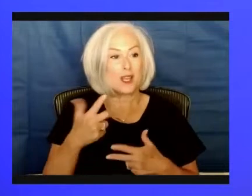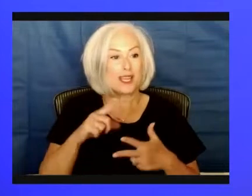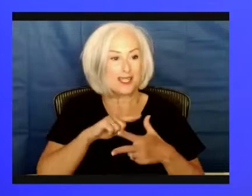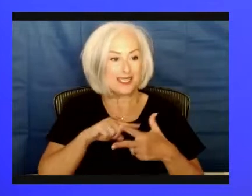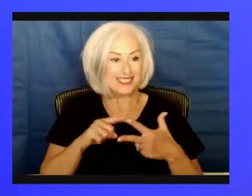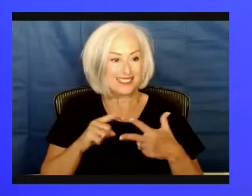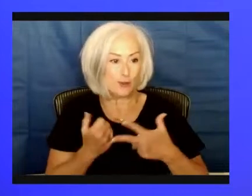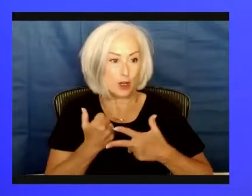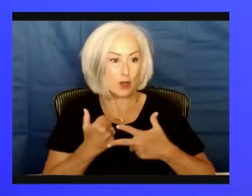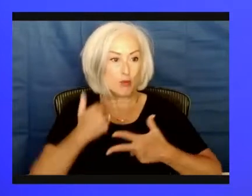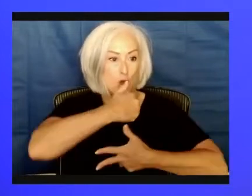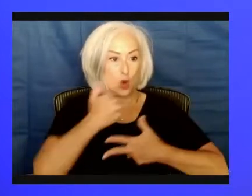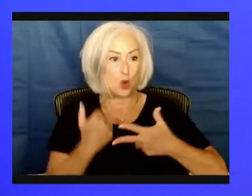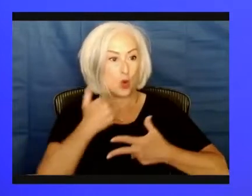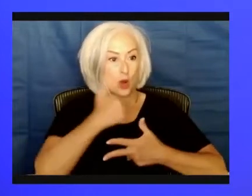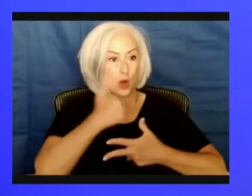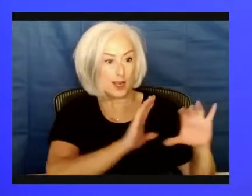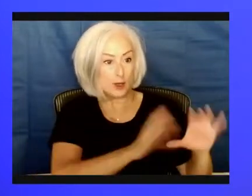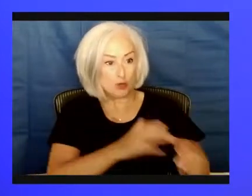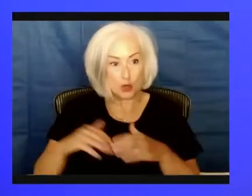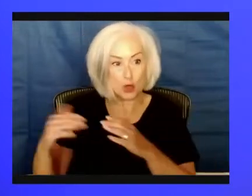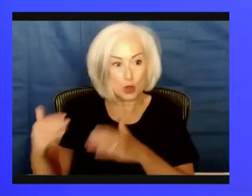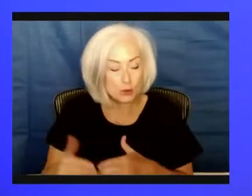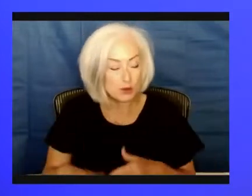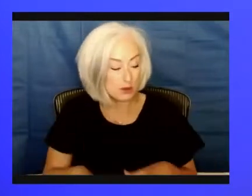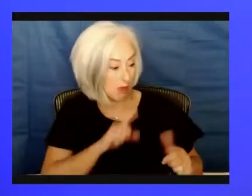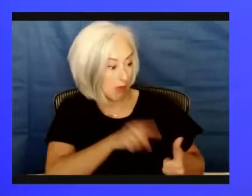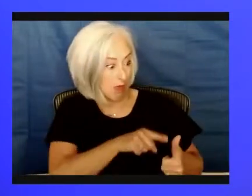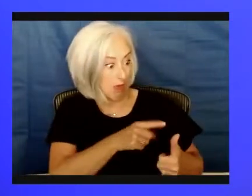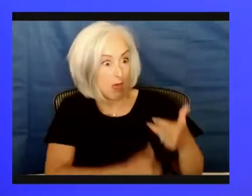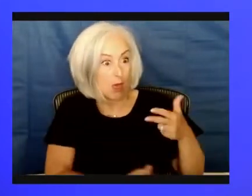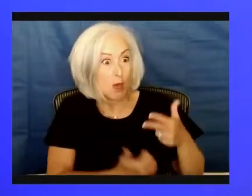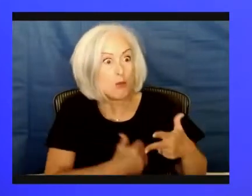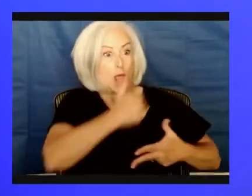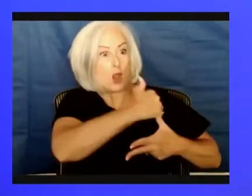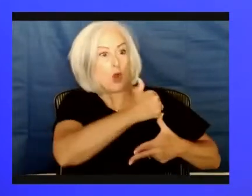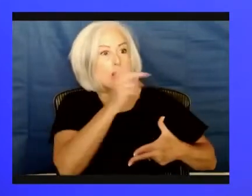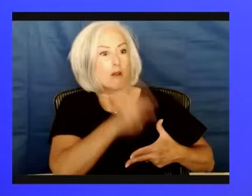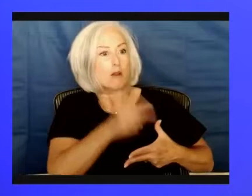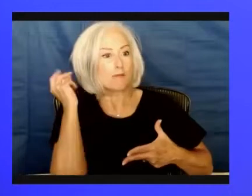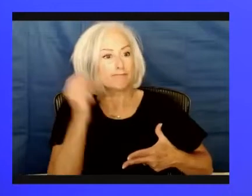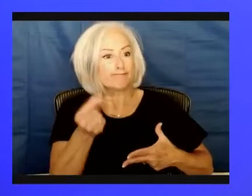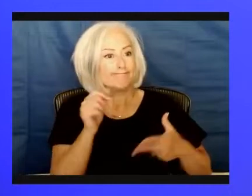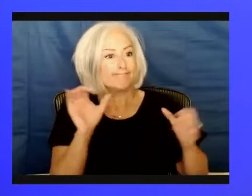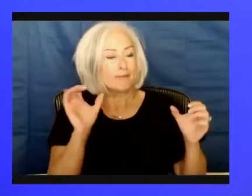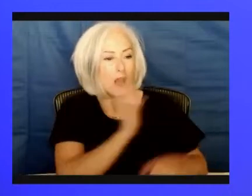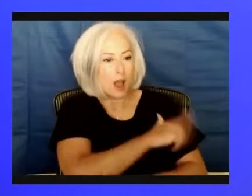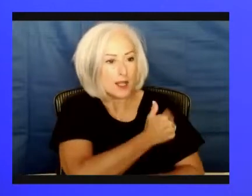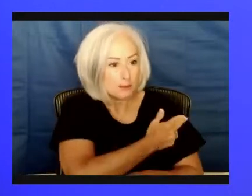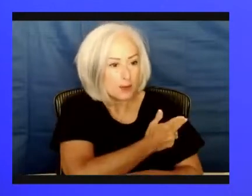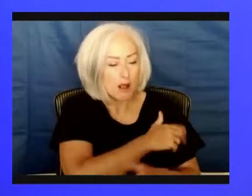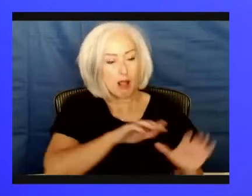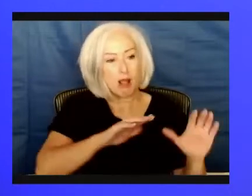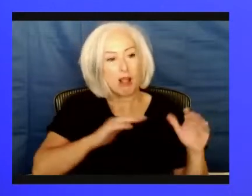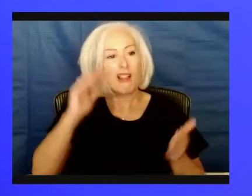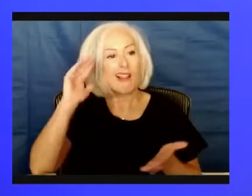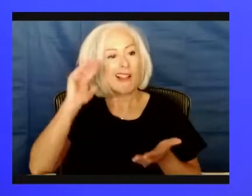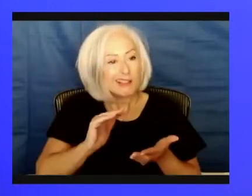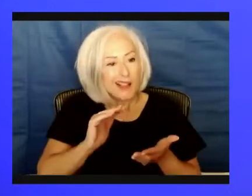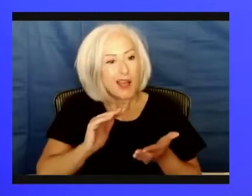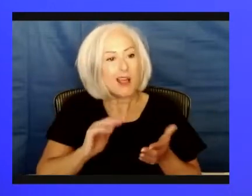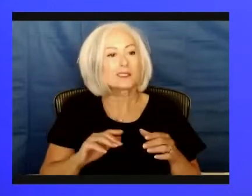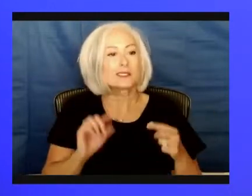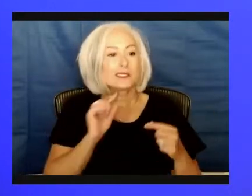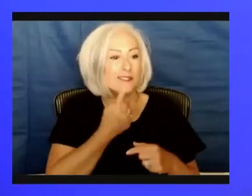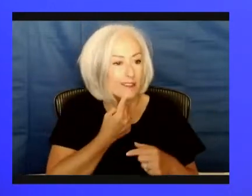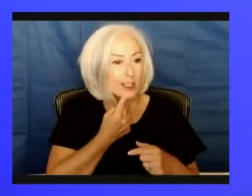hospital first. Or potentially even at a casualty collection point, we may be able to treat some minor injuries on scene to help